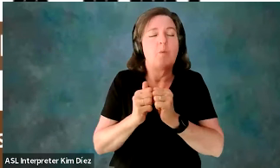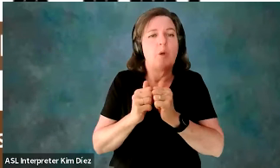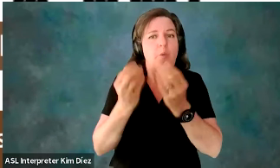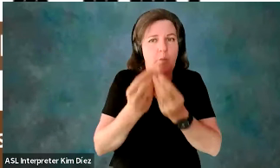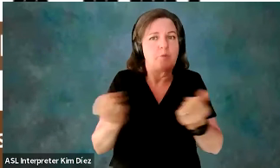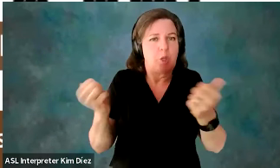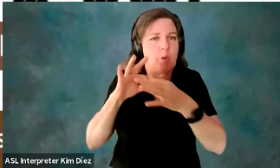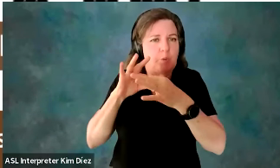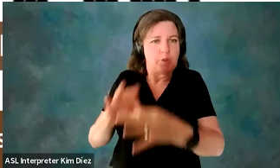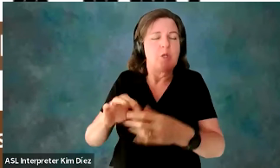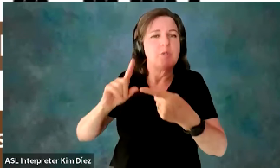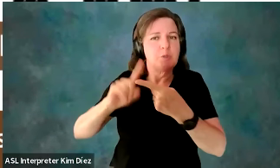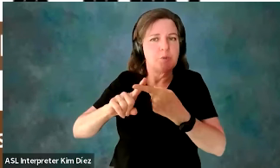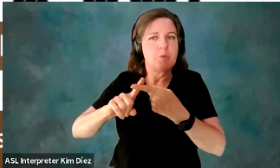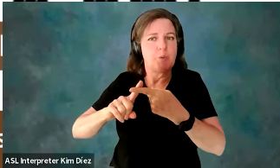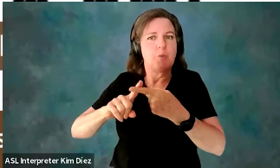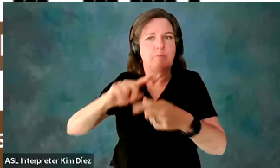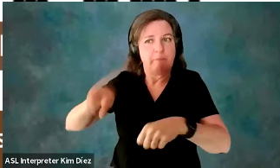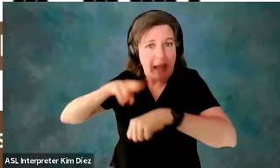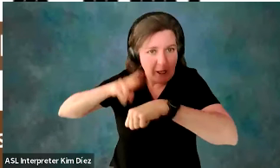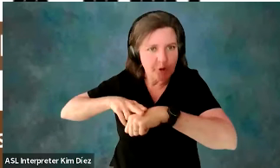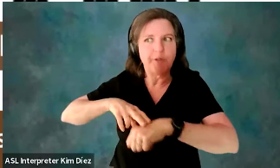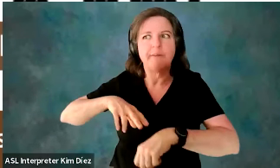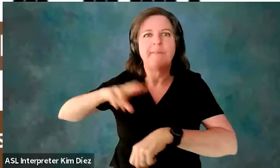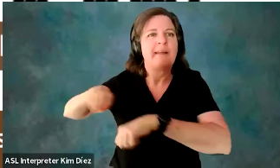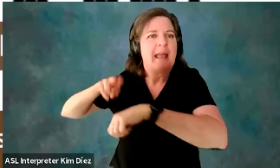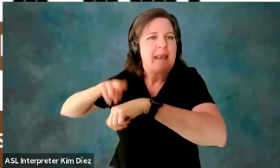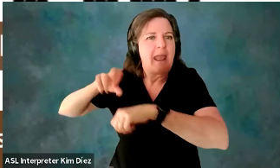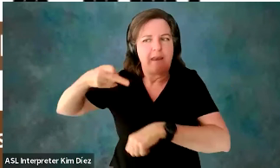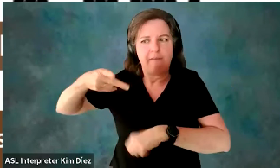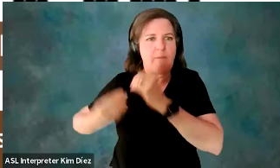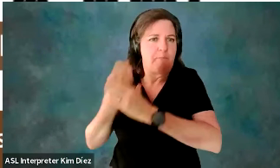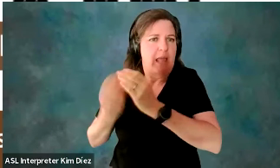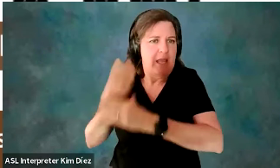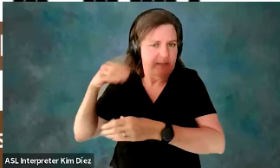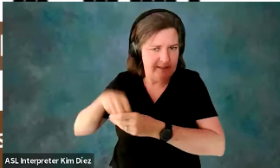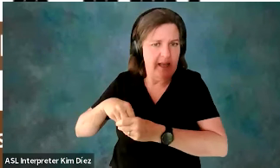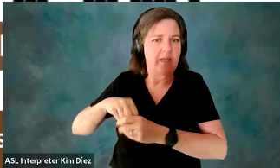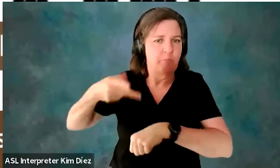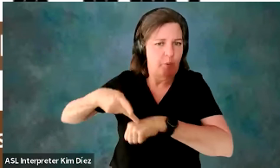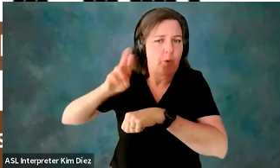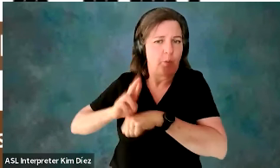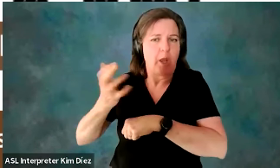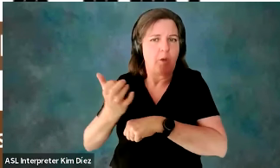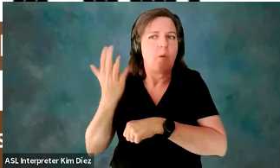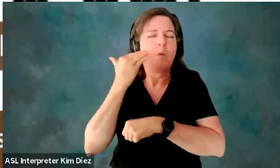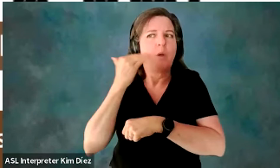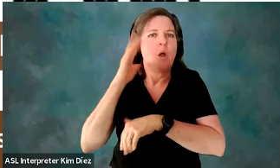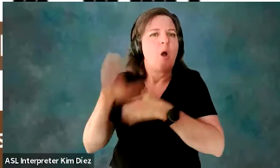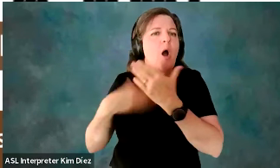nature and native plants of Puerto Rico. So they wanted more information related to